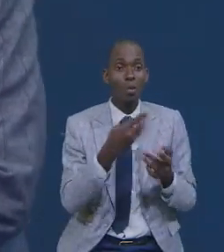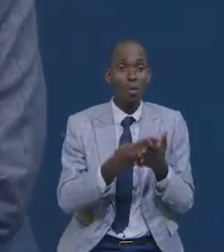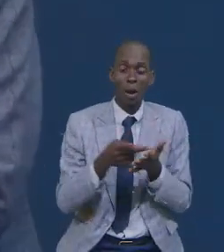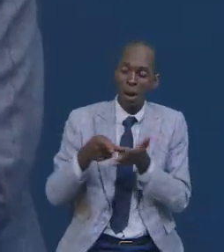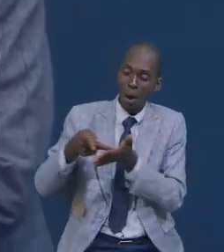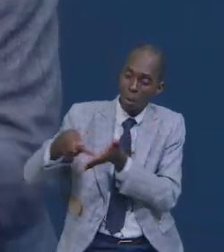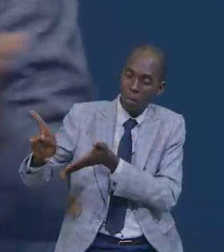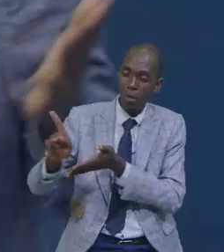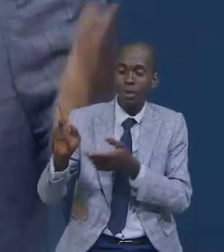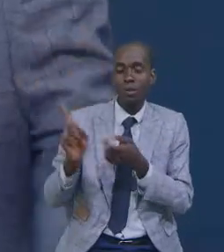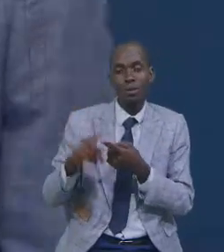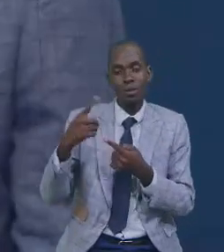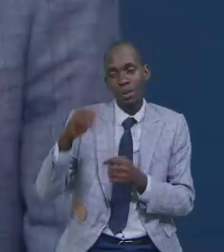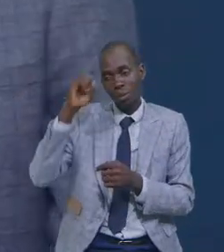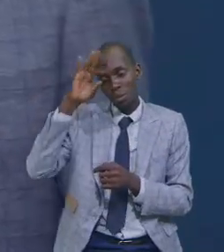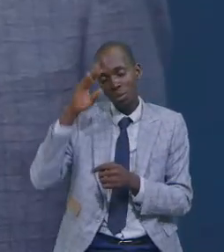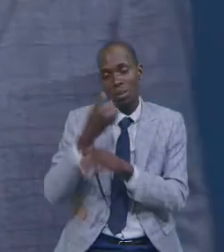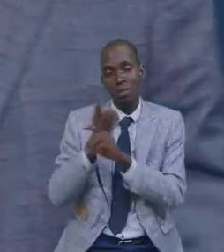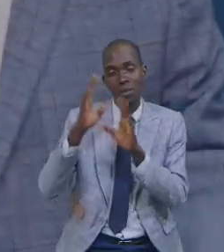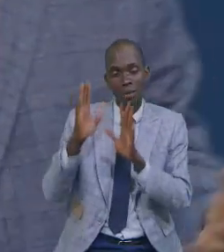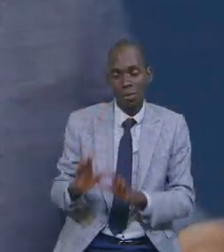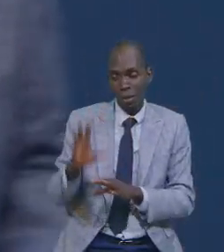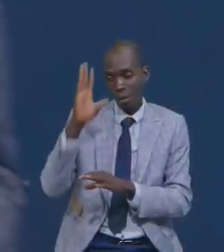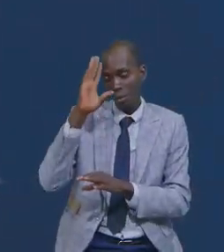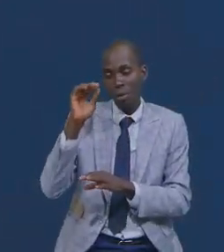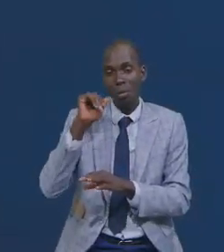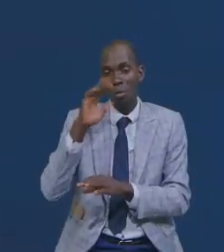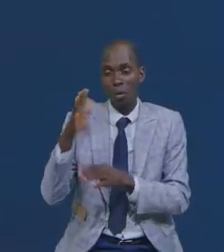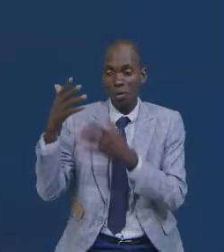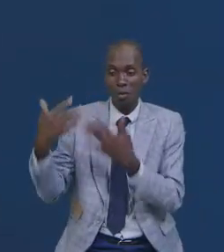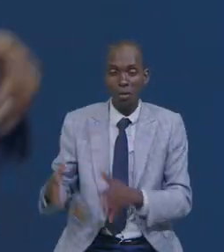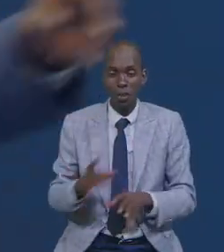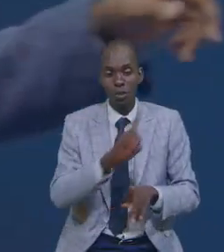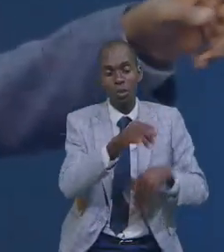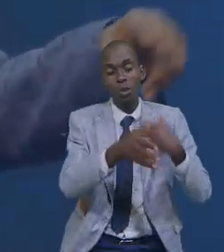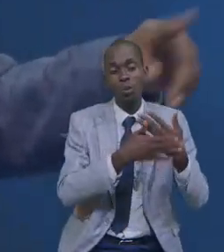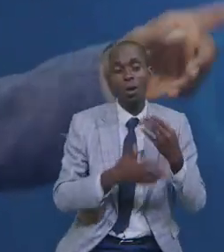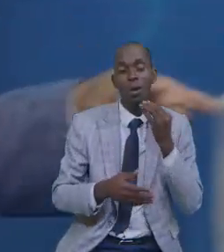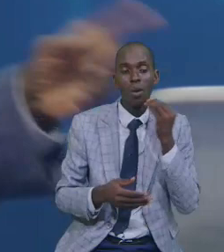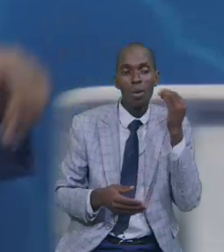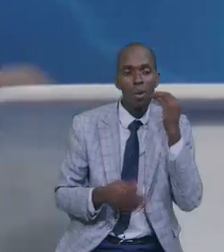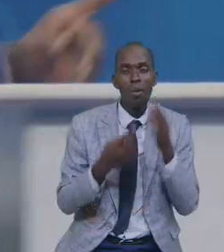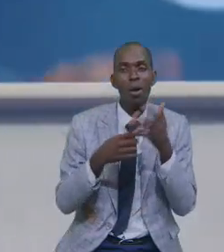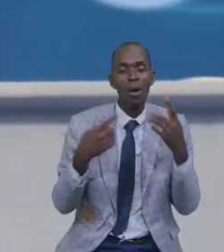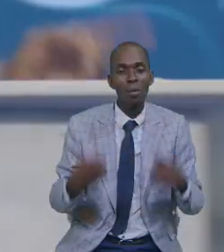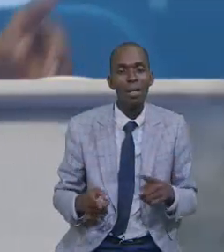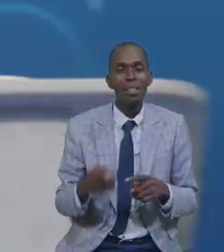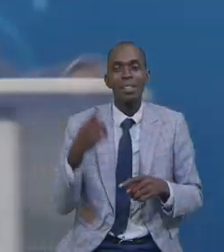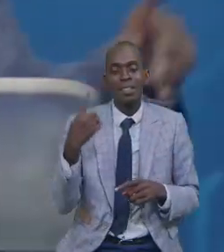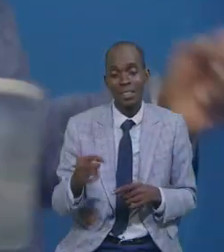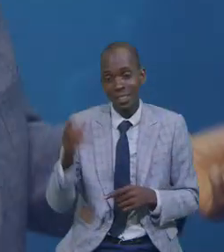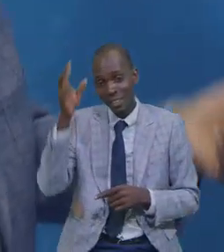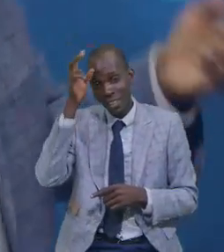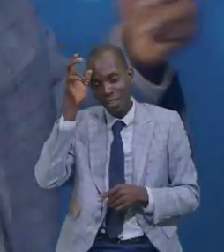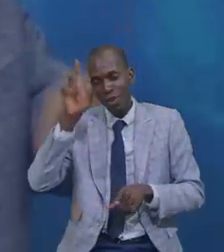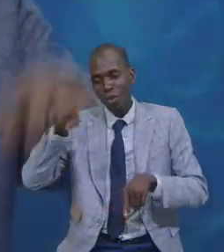the people that said they are delivering you, and then you go back to the house, now he goes to find seven